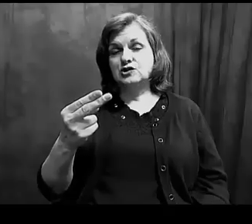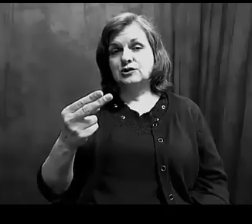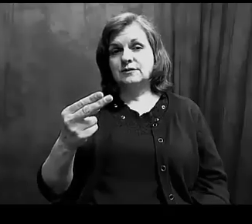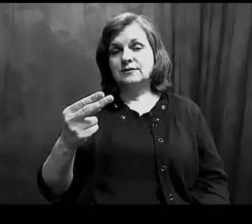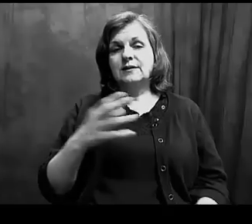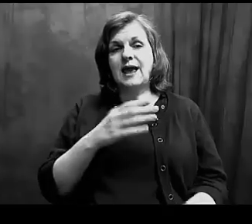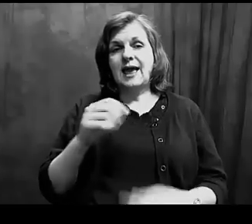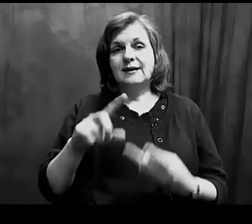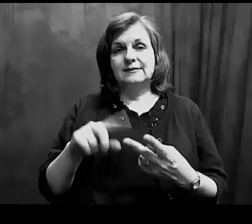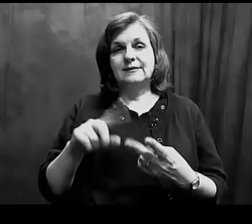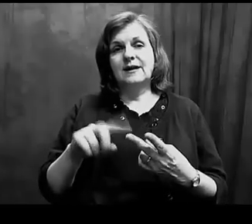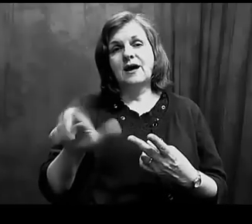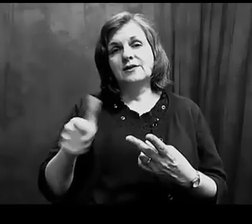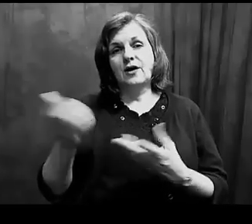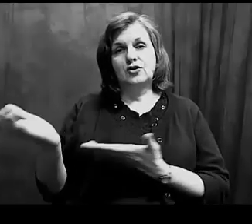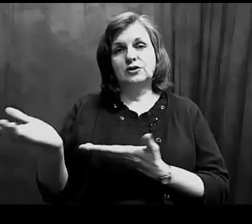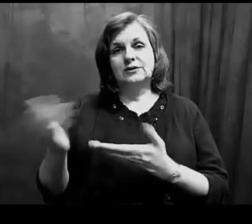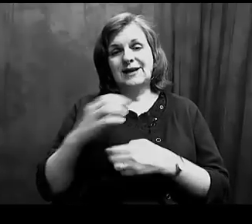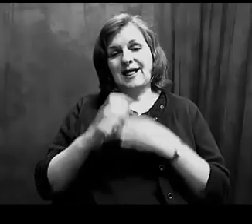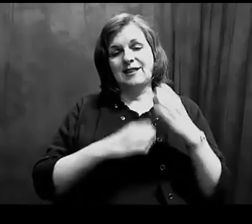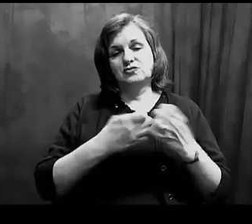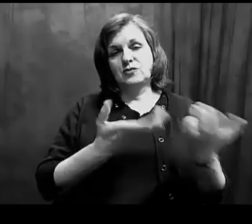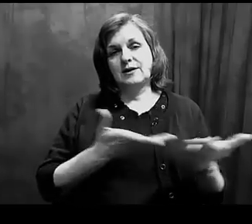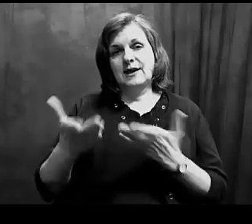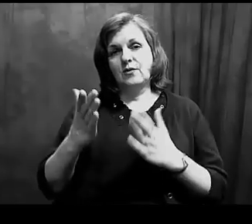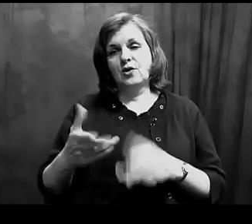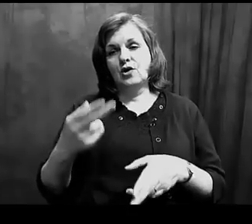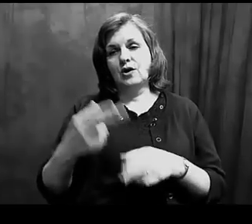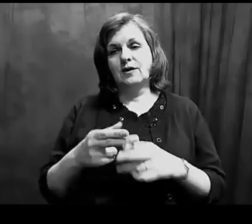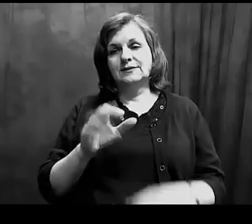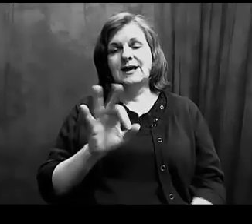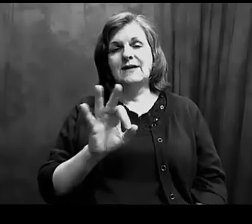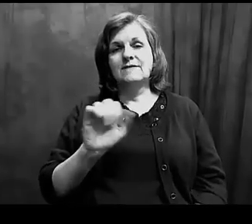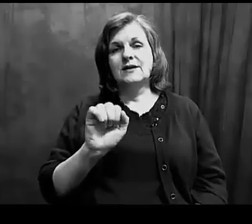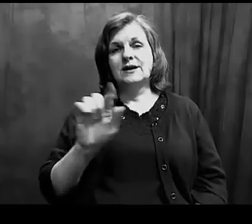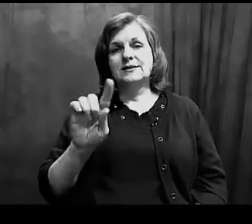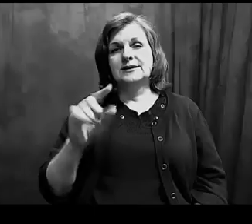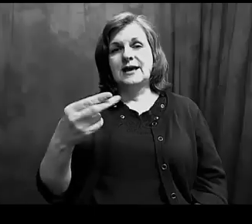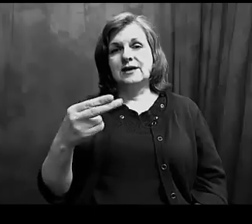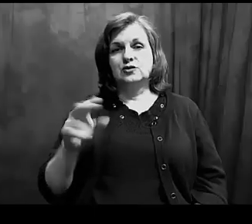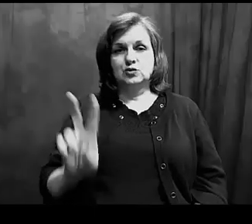of NADH and a second carrier known as